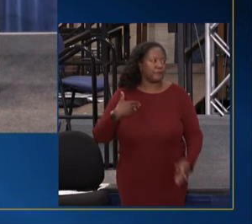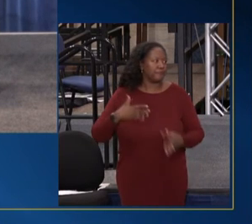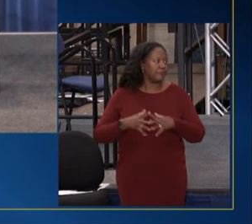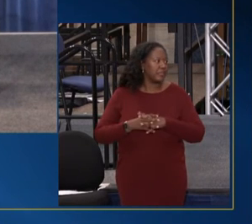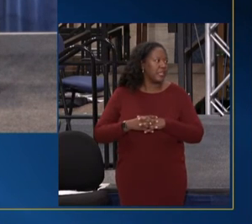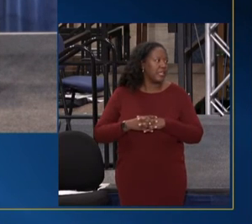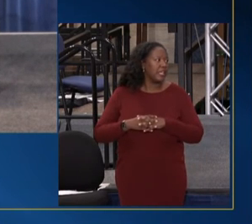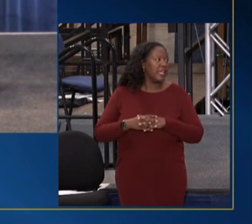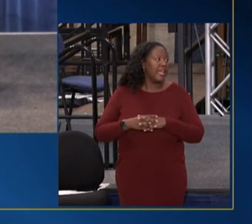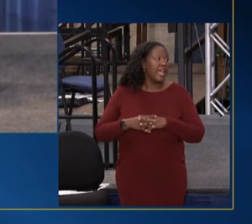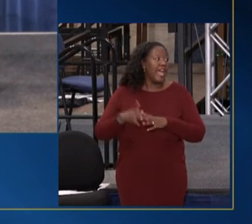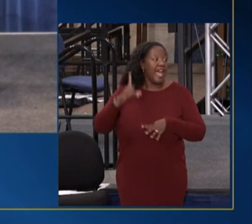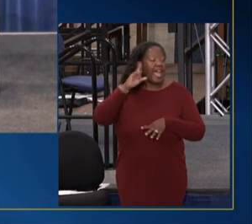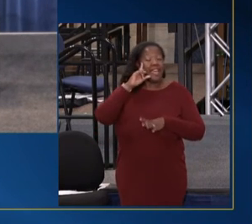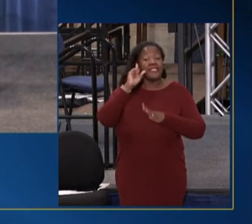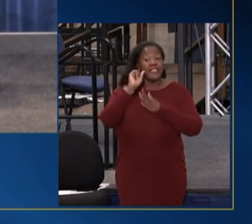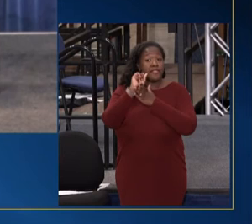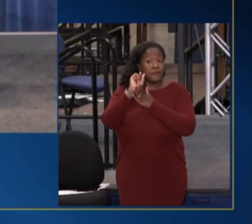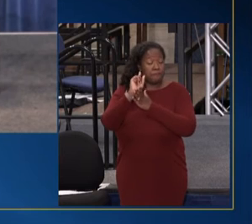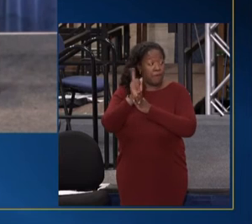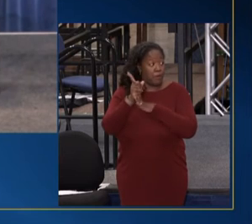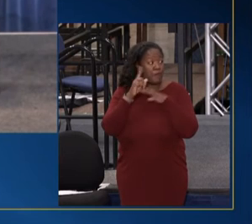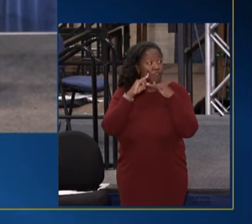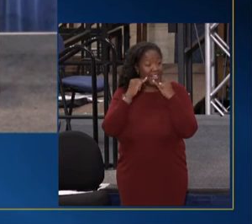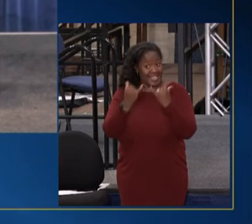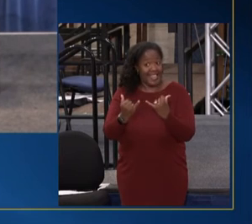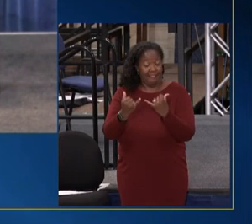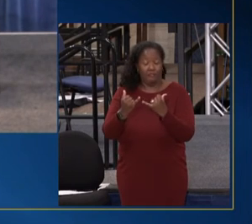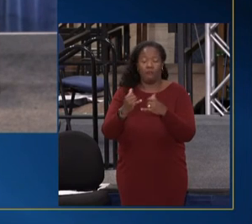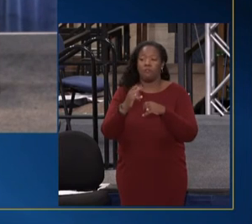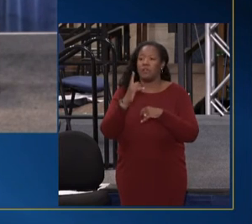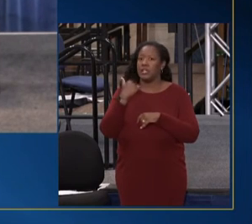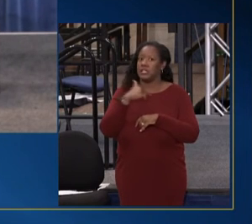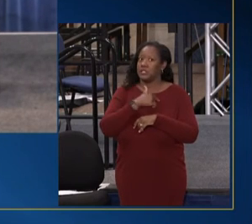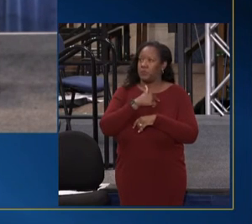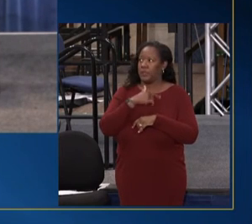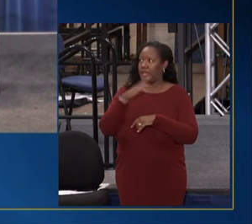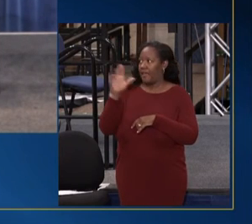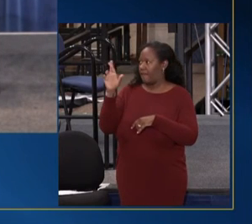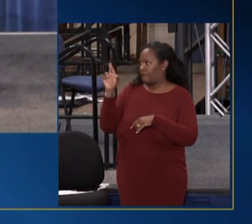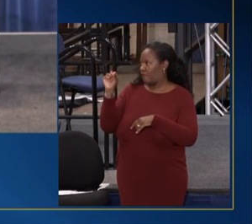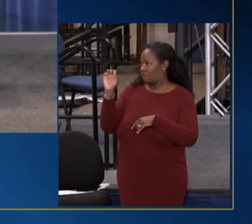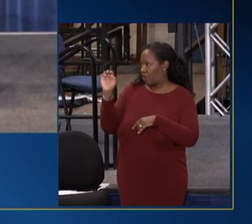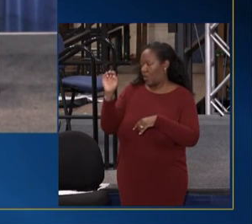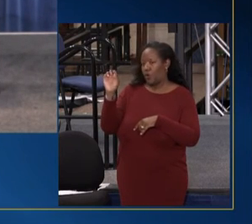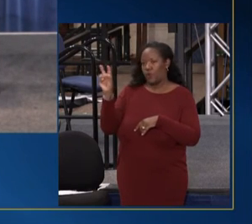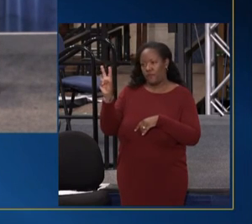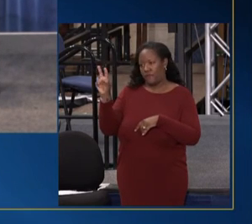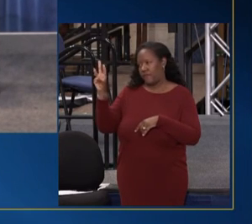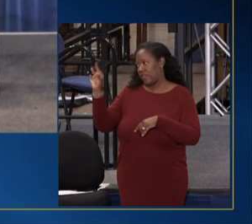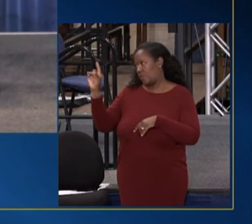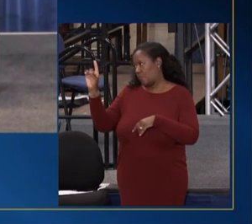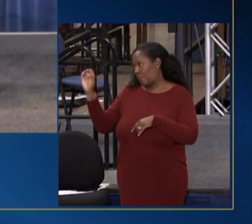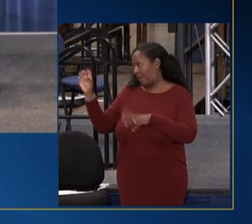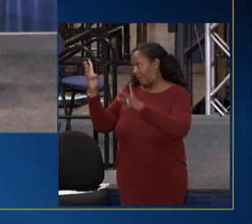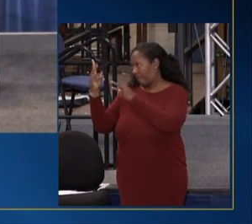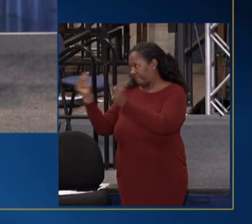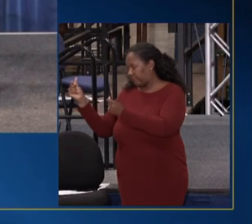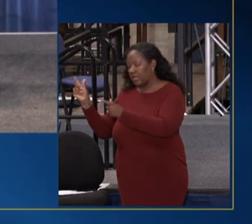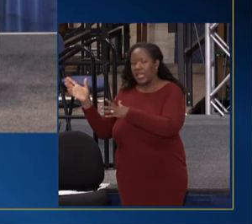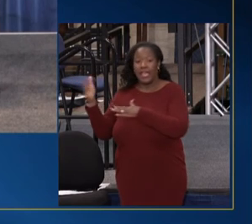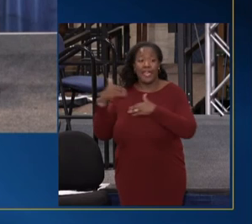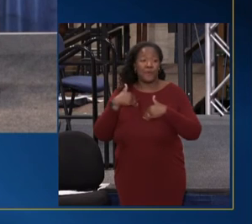you know, I think the moment that we're in where, you know, we had the fall of Roe v. Wade and we have